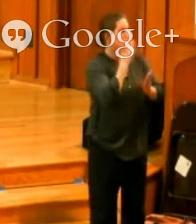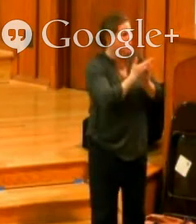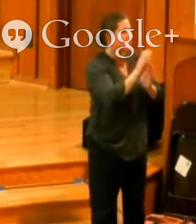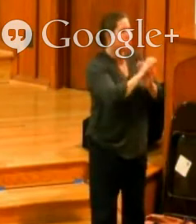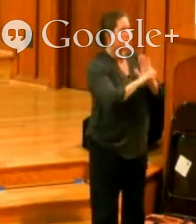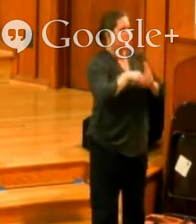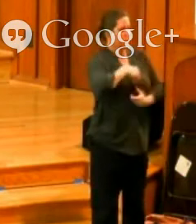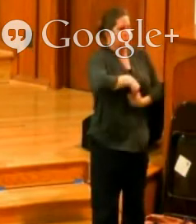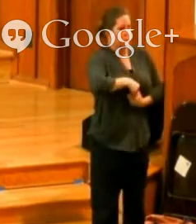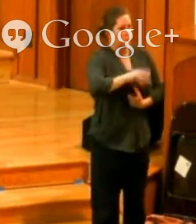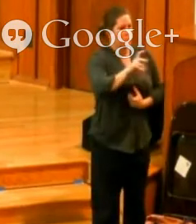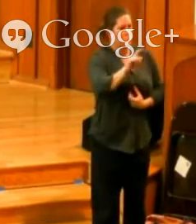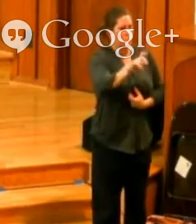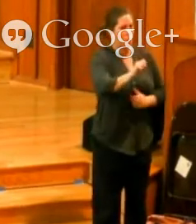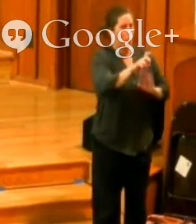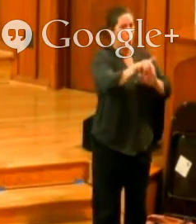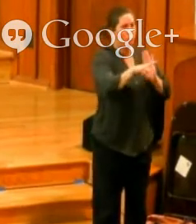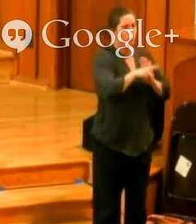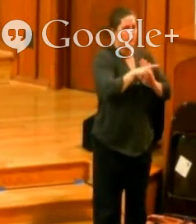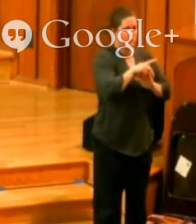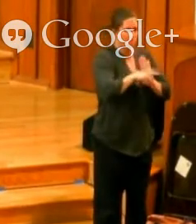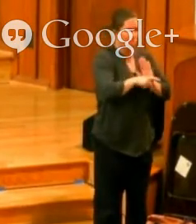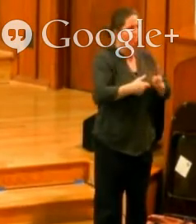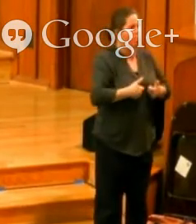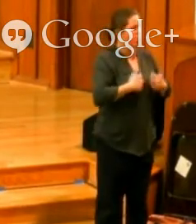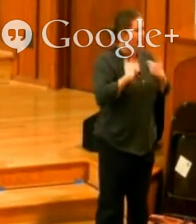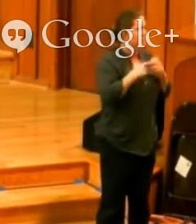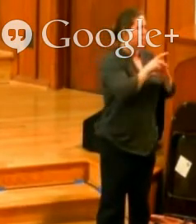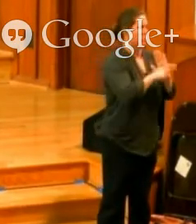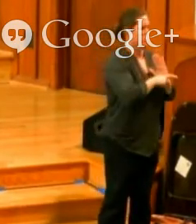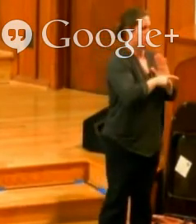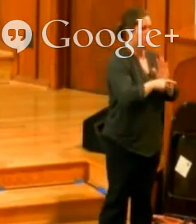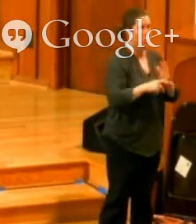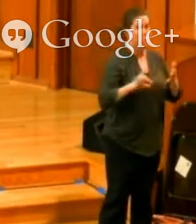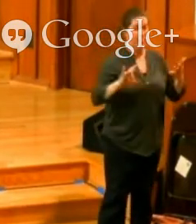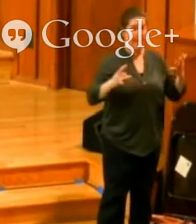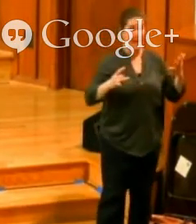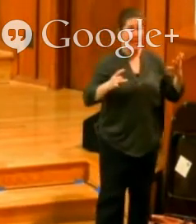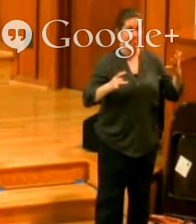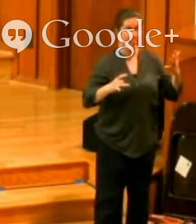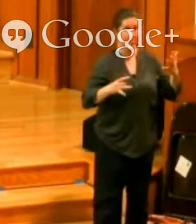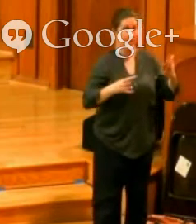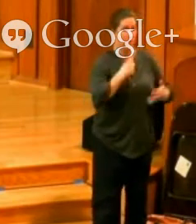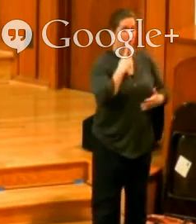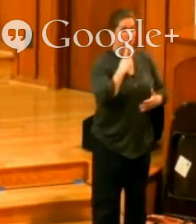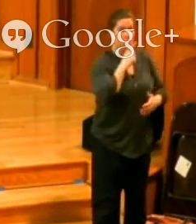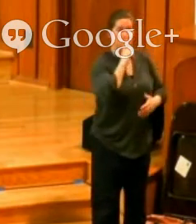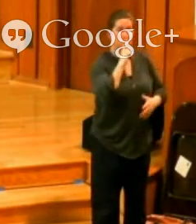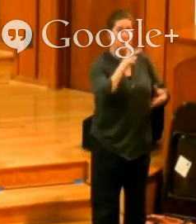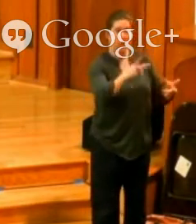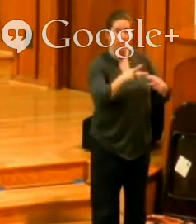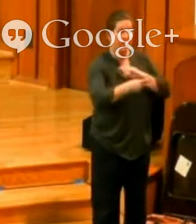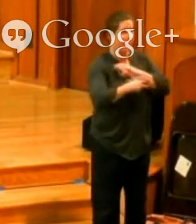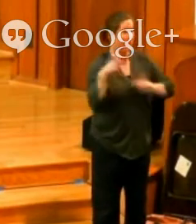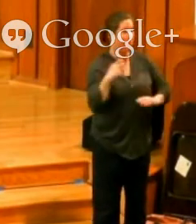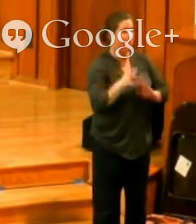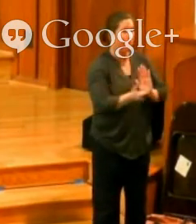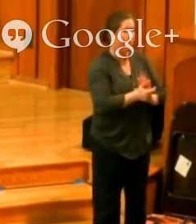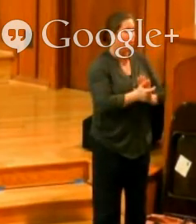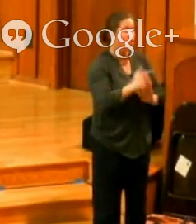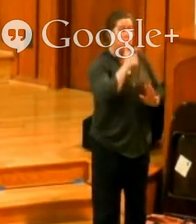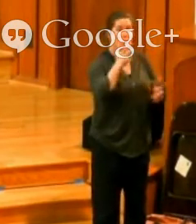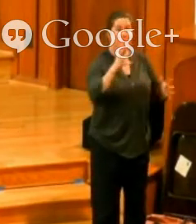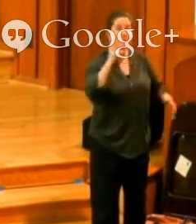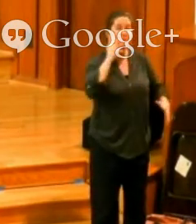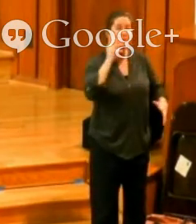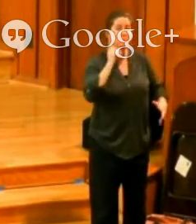moral principle, life principle that we can have. How about the eighth commandment that says, thou shalt not steal? How many of you have been robbed before or had something stolen from